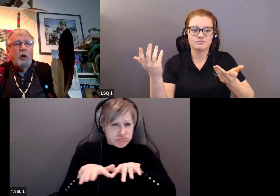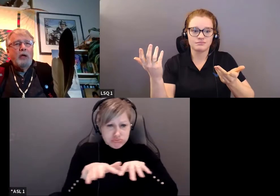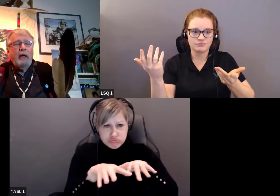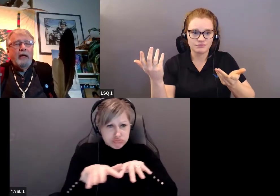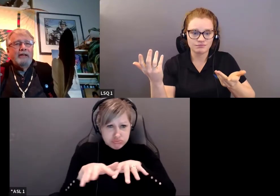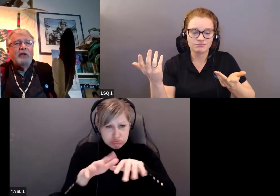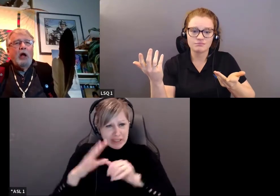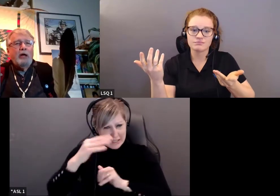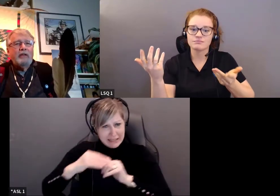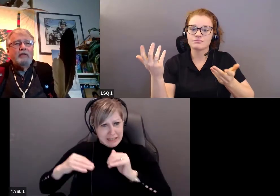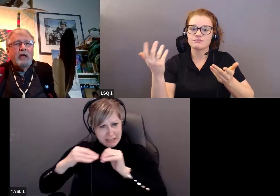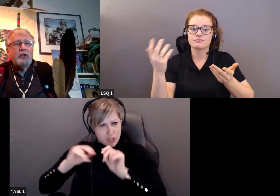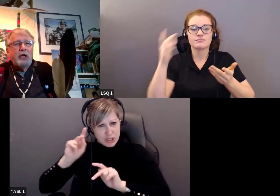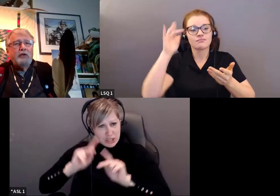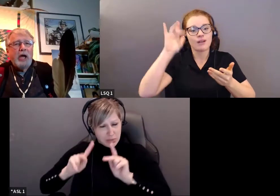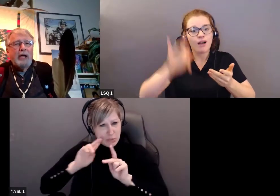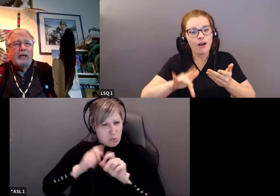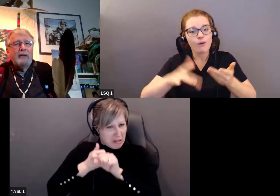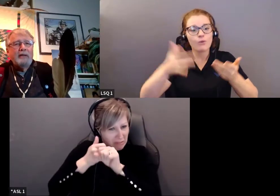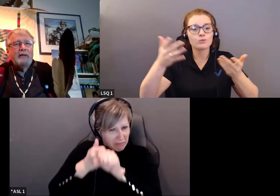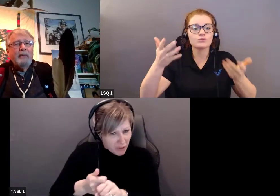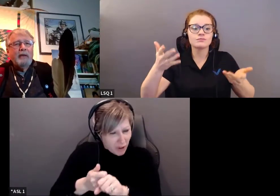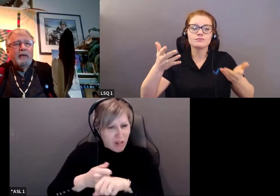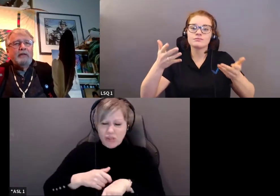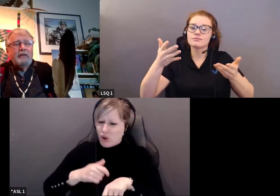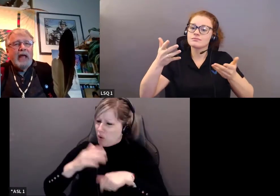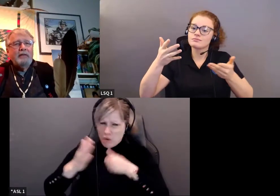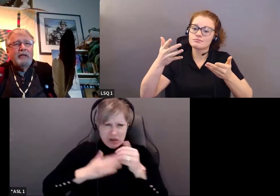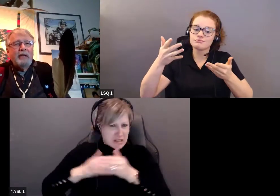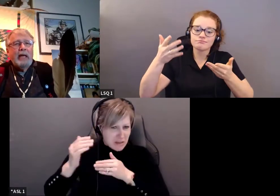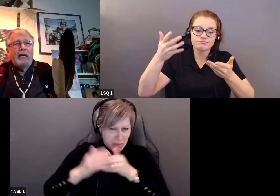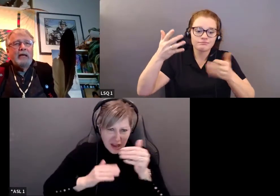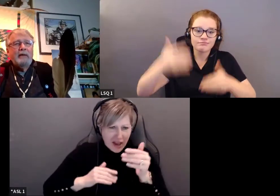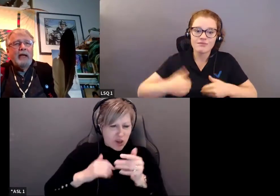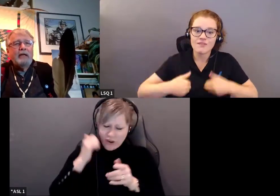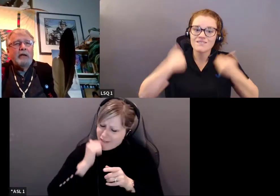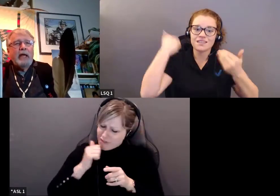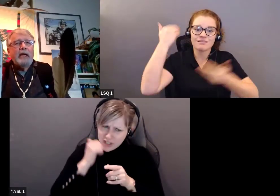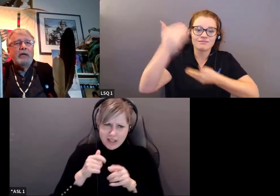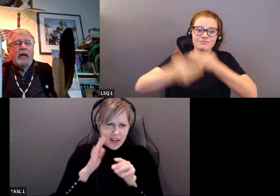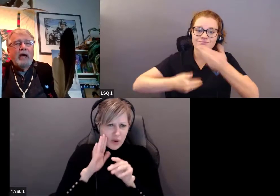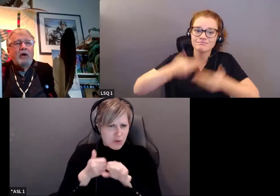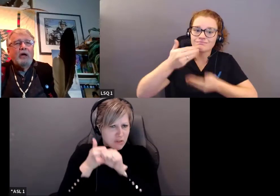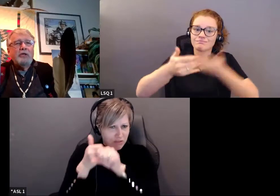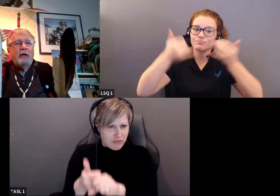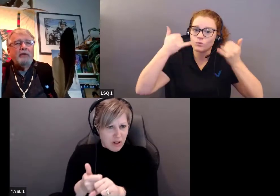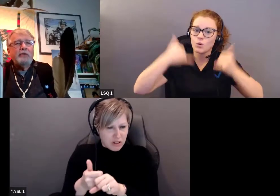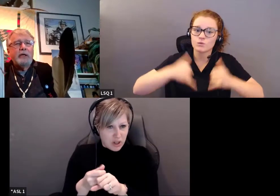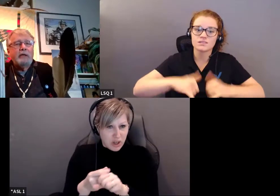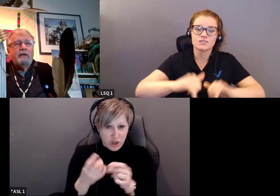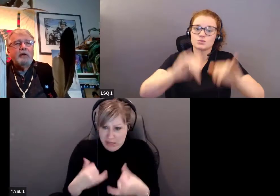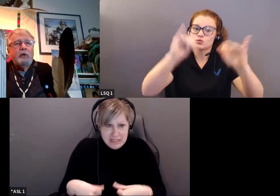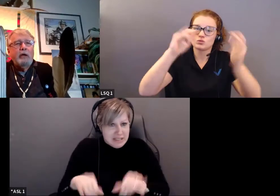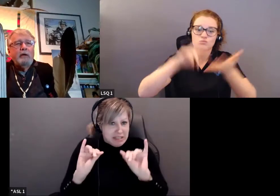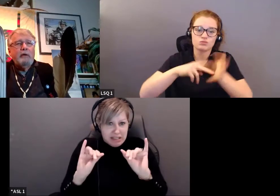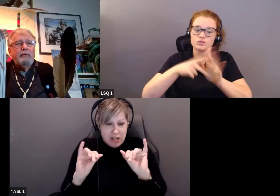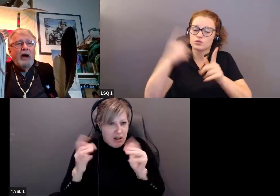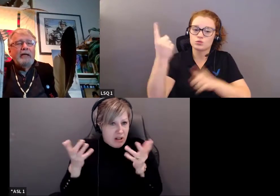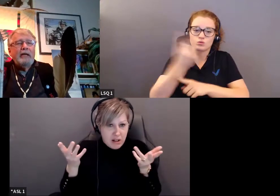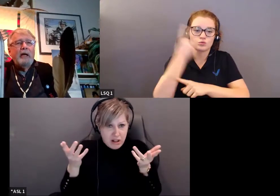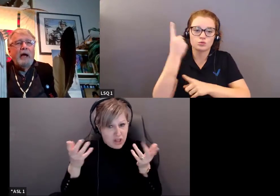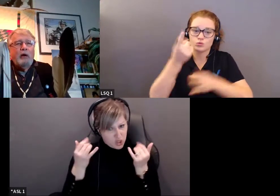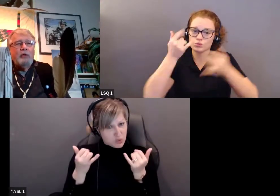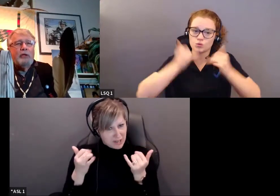shall grow, and as long as the sun shall shine. It stands today, and today we now are challenged to continue